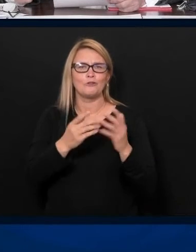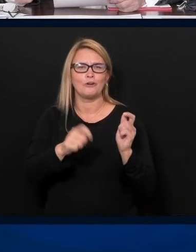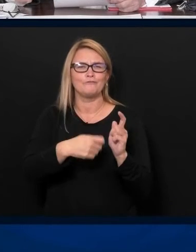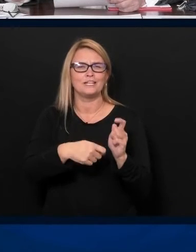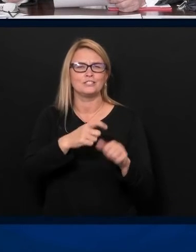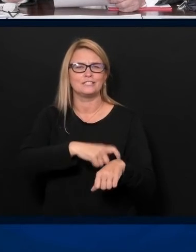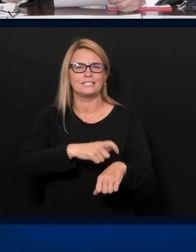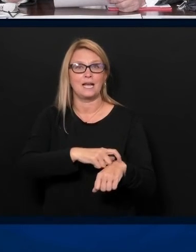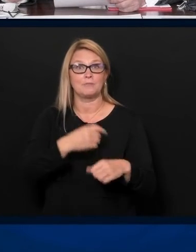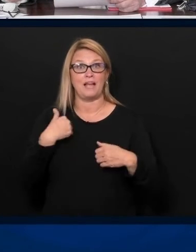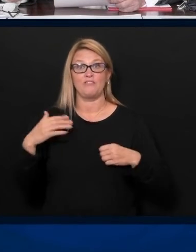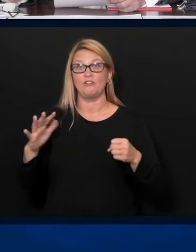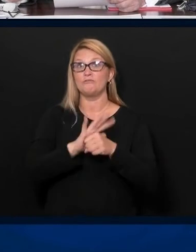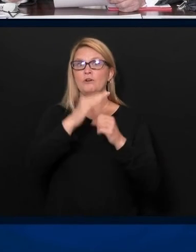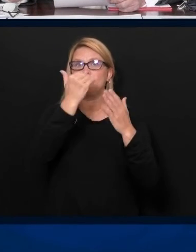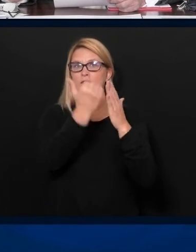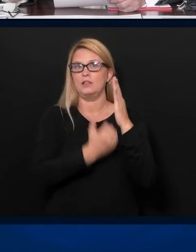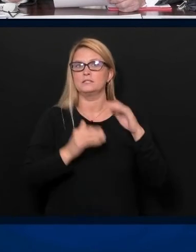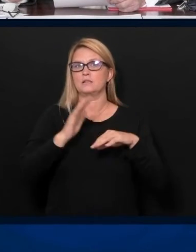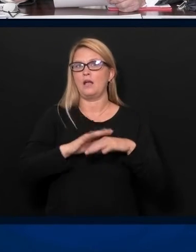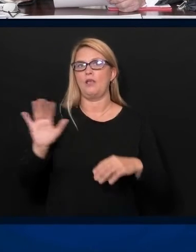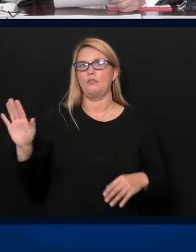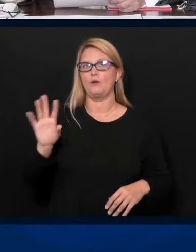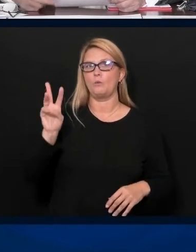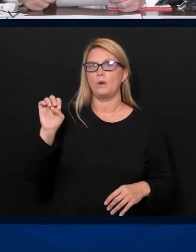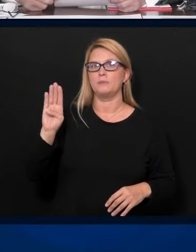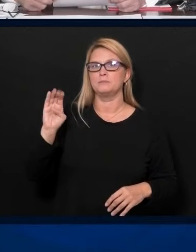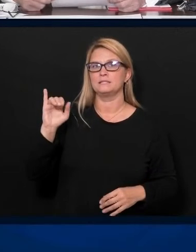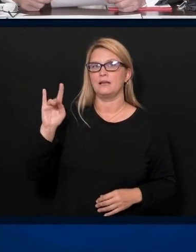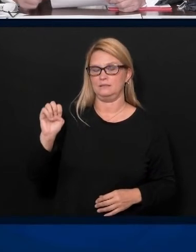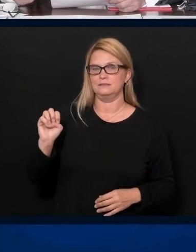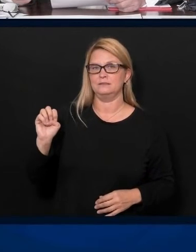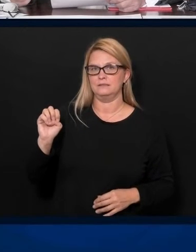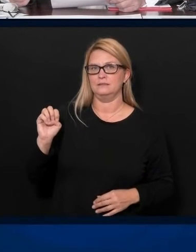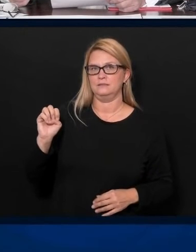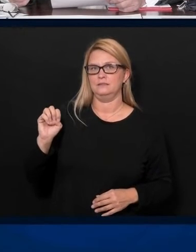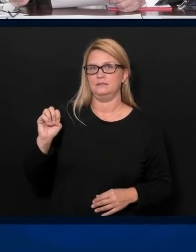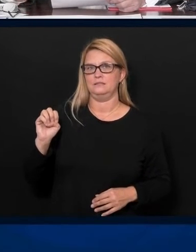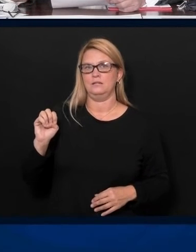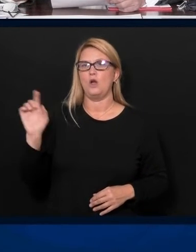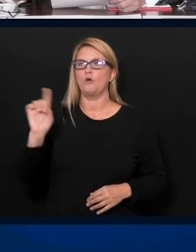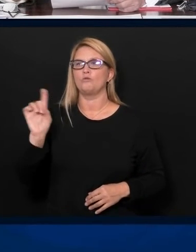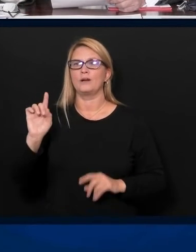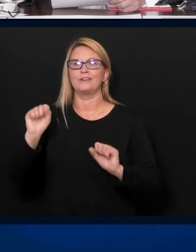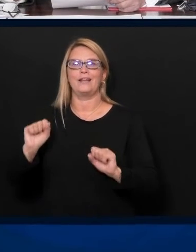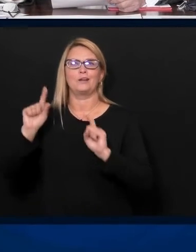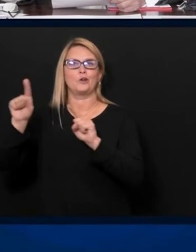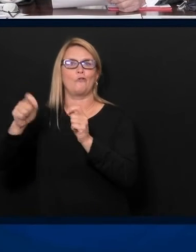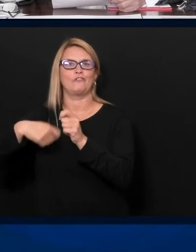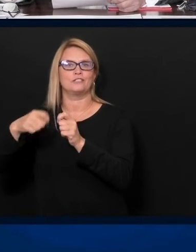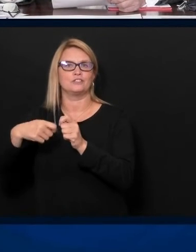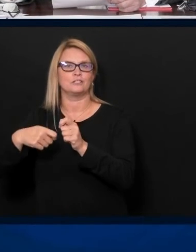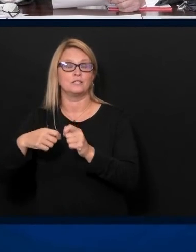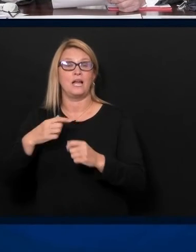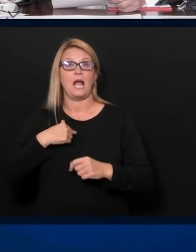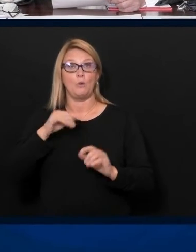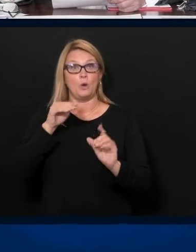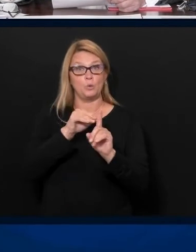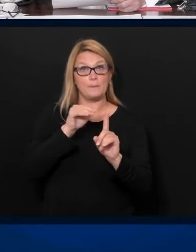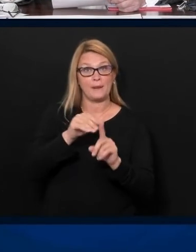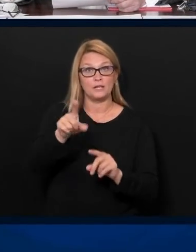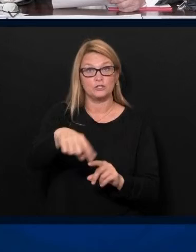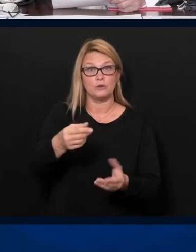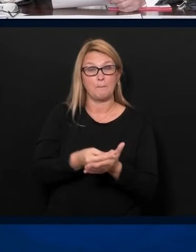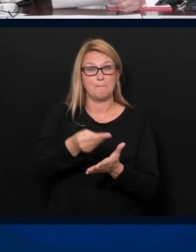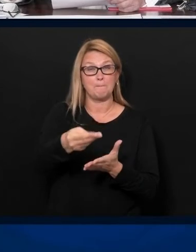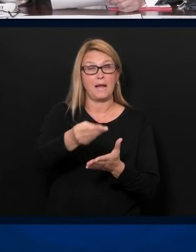of locations that's available on my website. And I want again to remind all people to go buy their license.